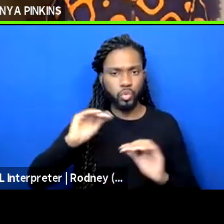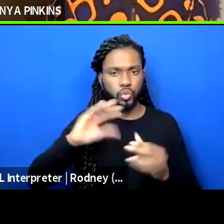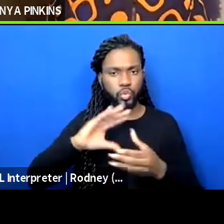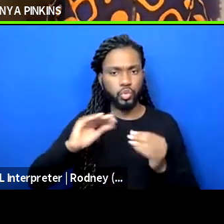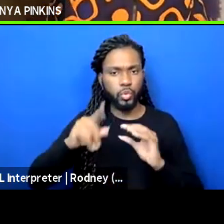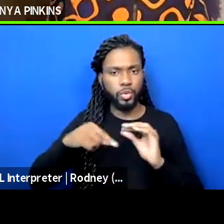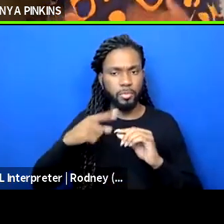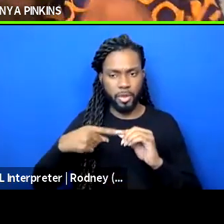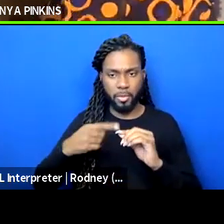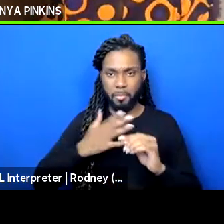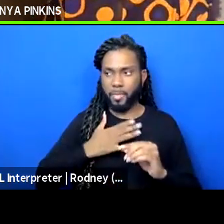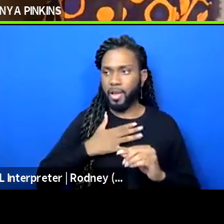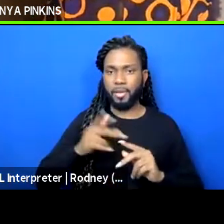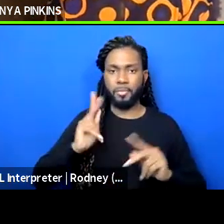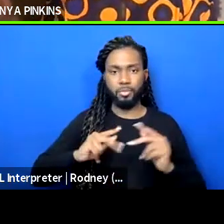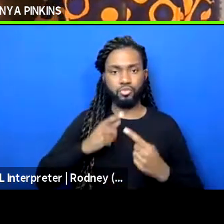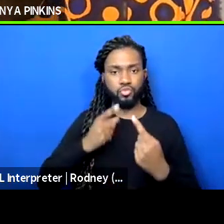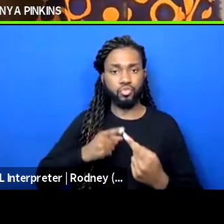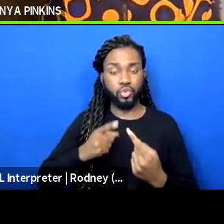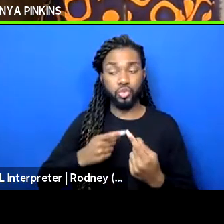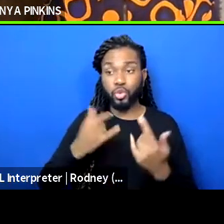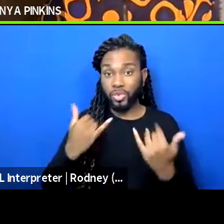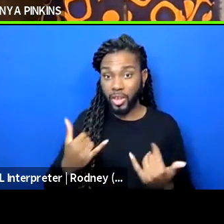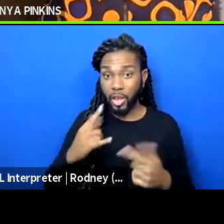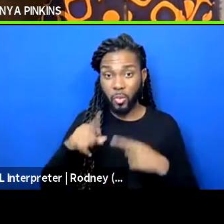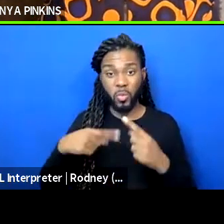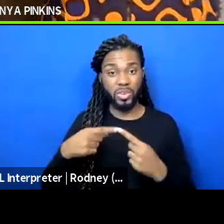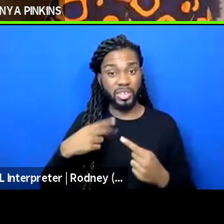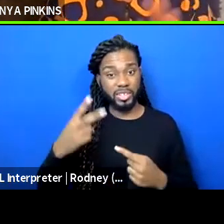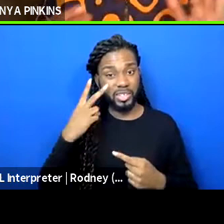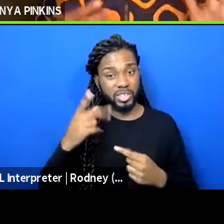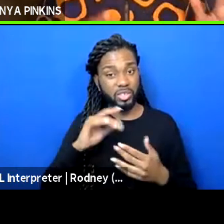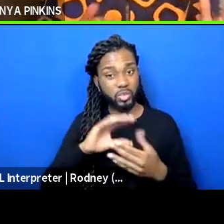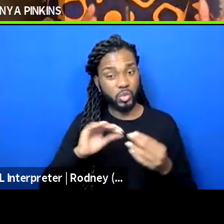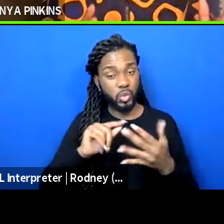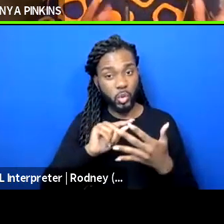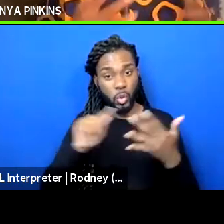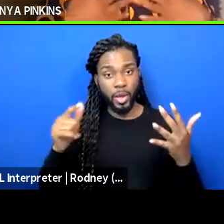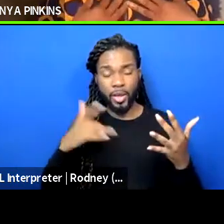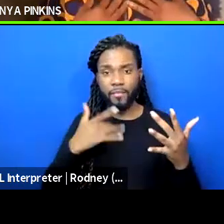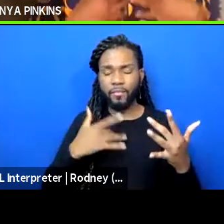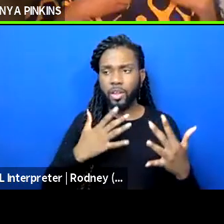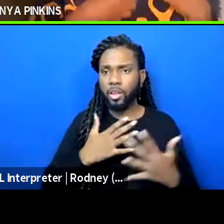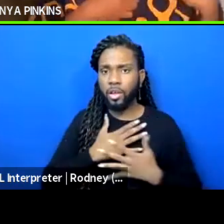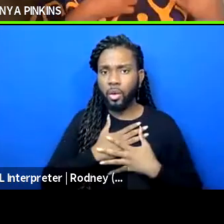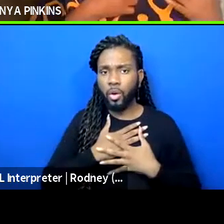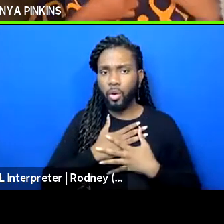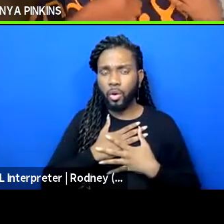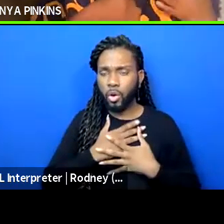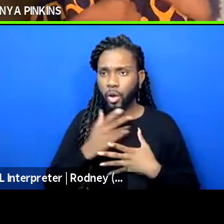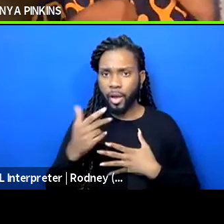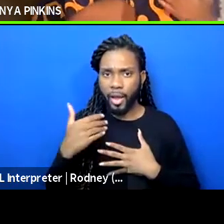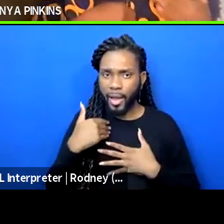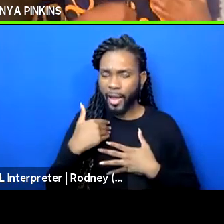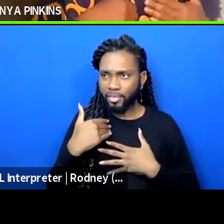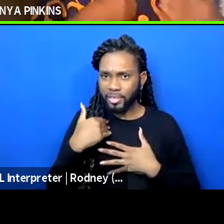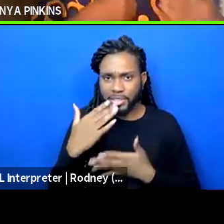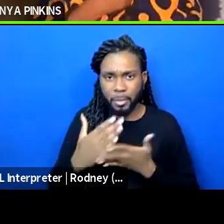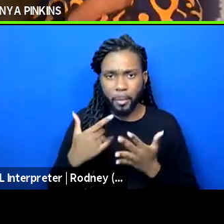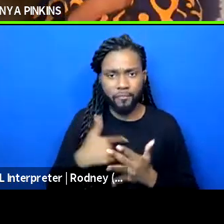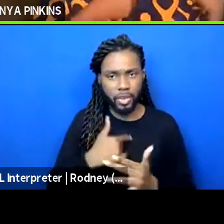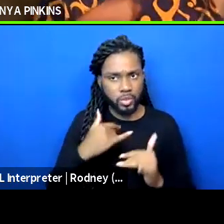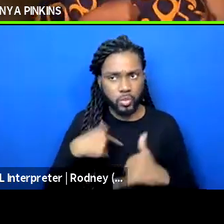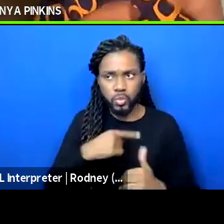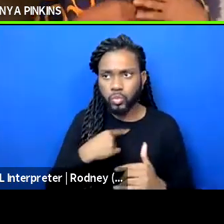people's struggle. So for me now, when I see these stories, I'm like, oh, there were some of us. We struggled,